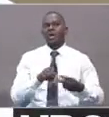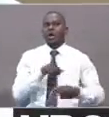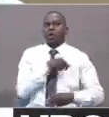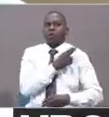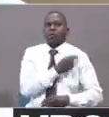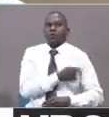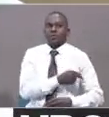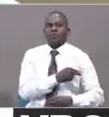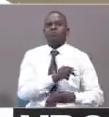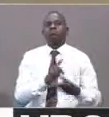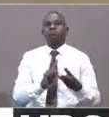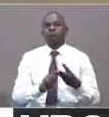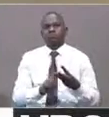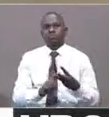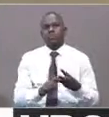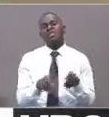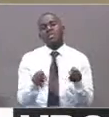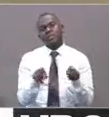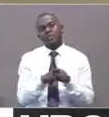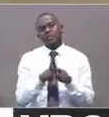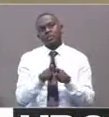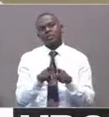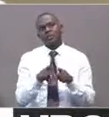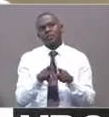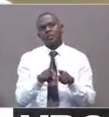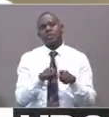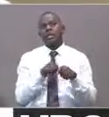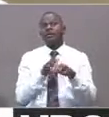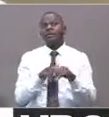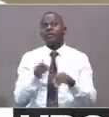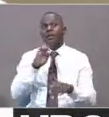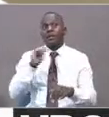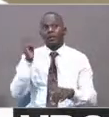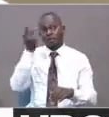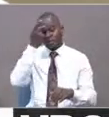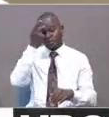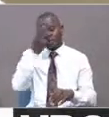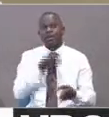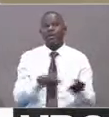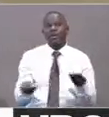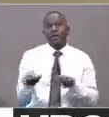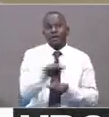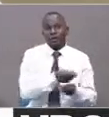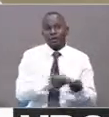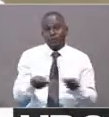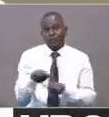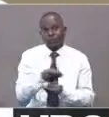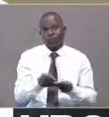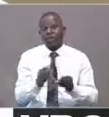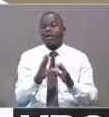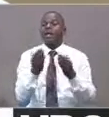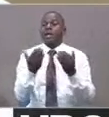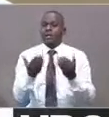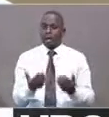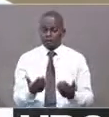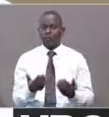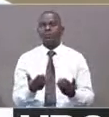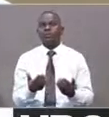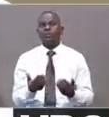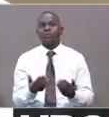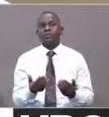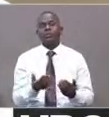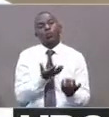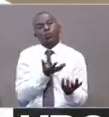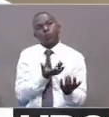hospitals, even the farming policies, economy-wise. Now, we